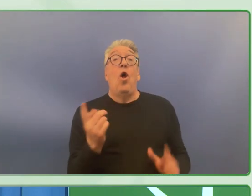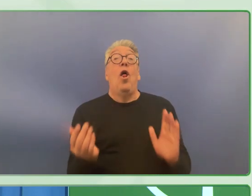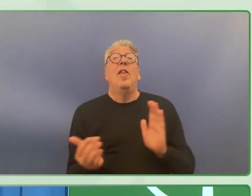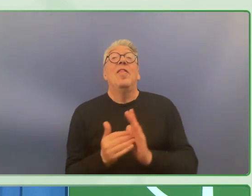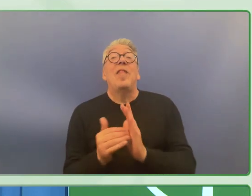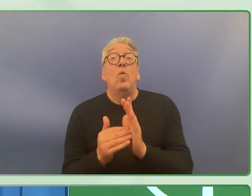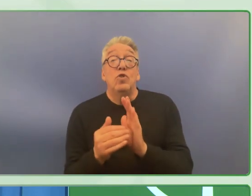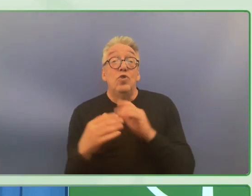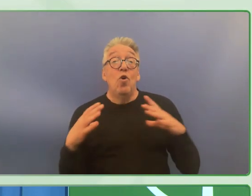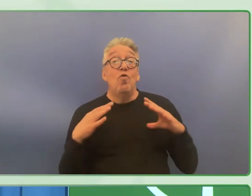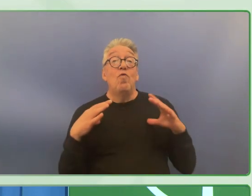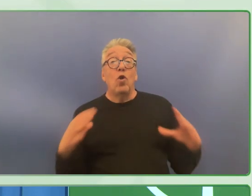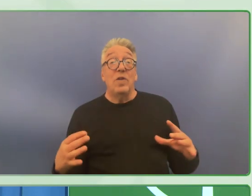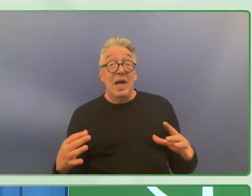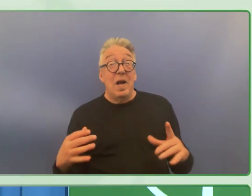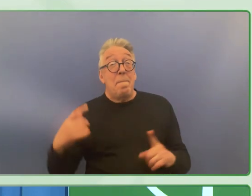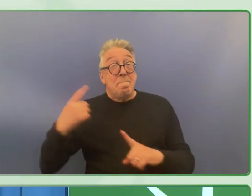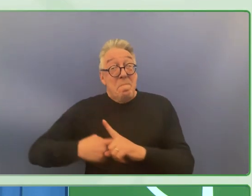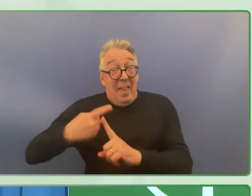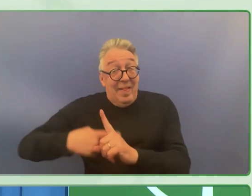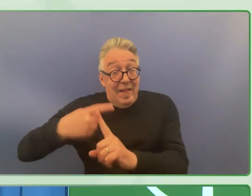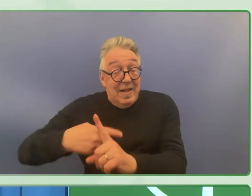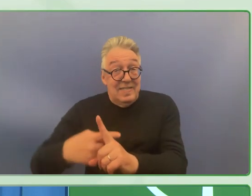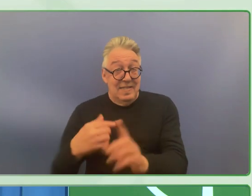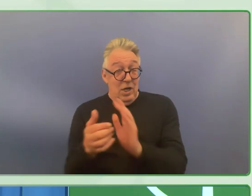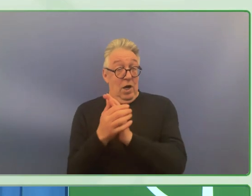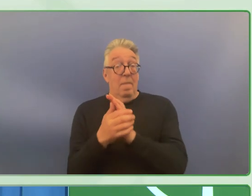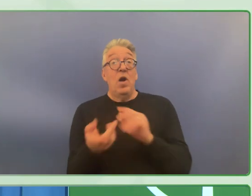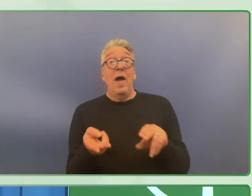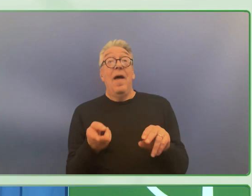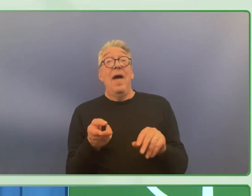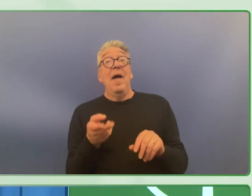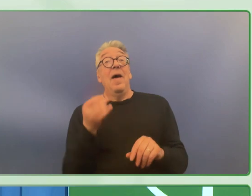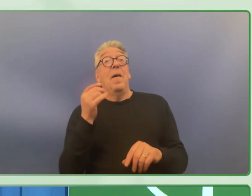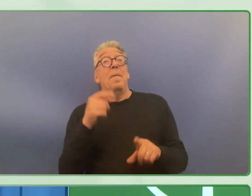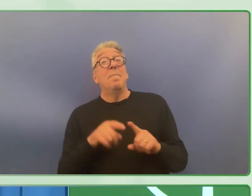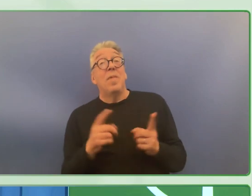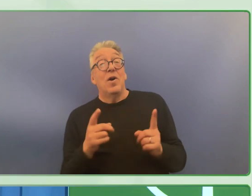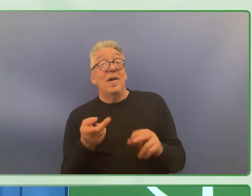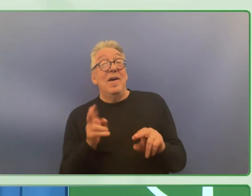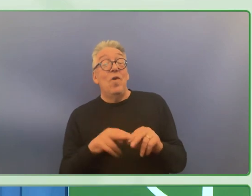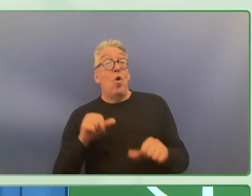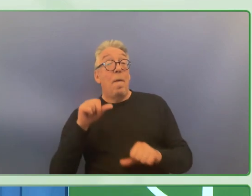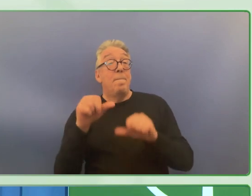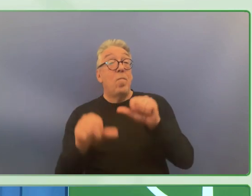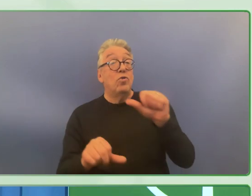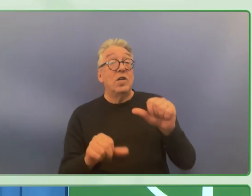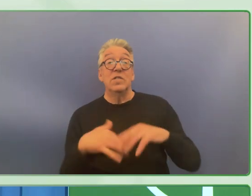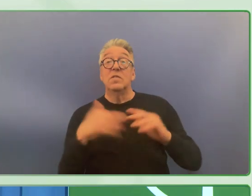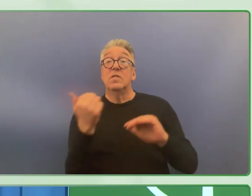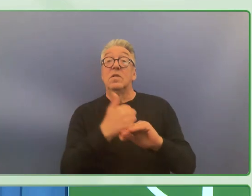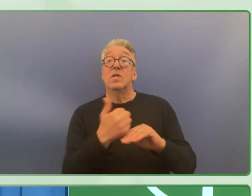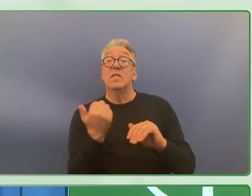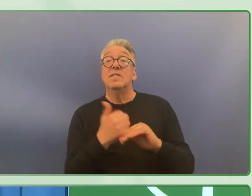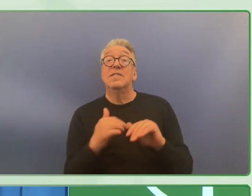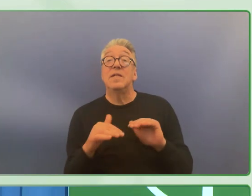over months. But if we standardized and replicated that process, we could inspire and support thousands